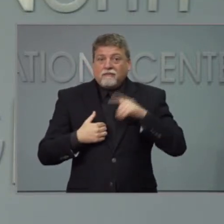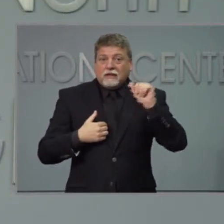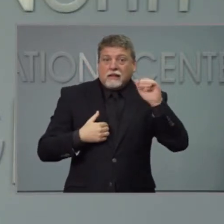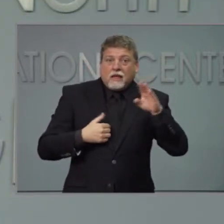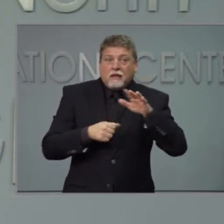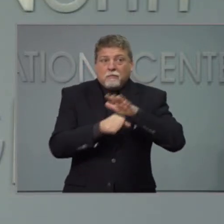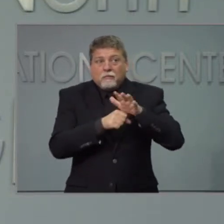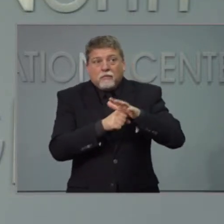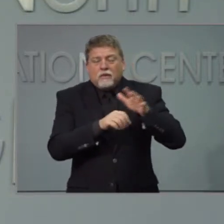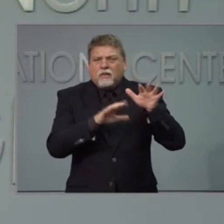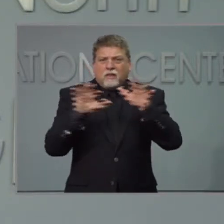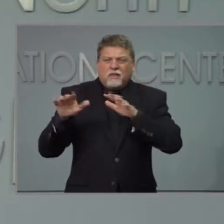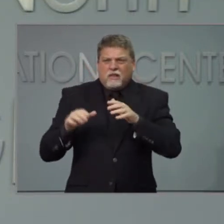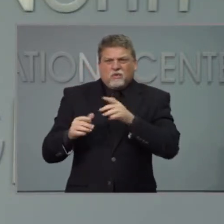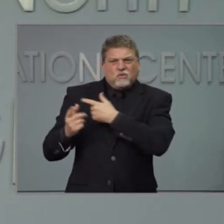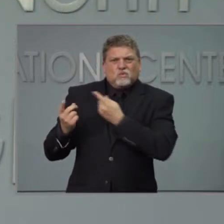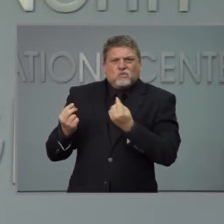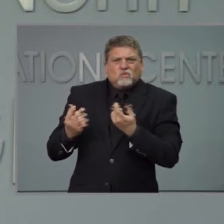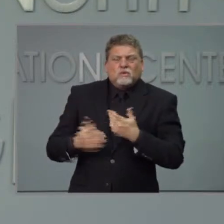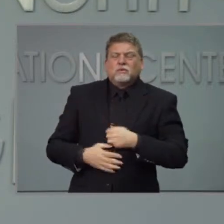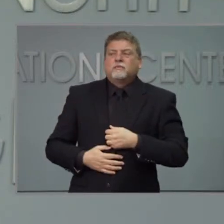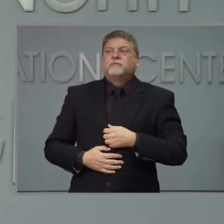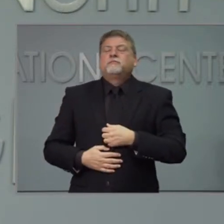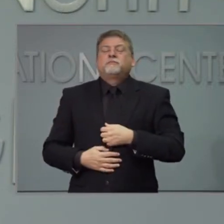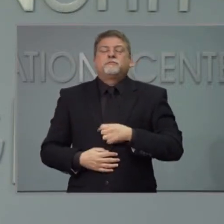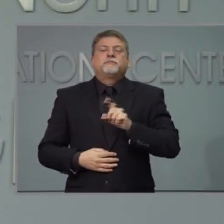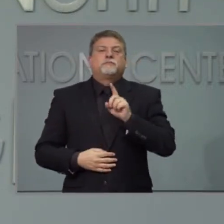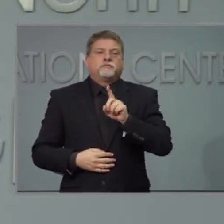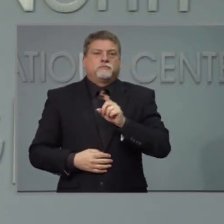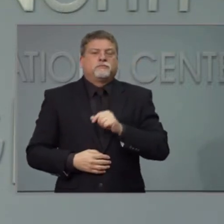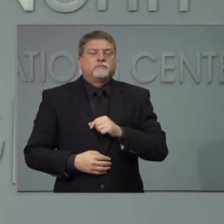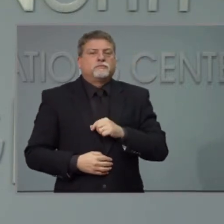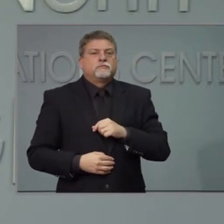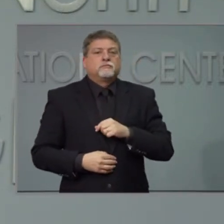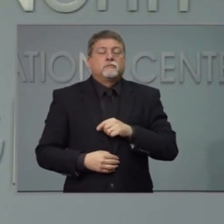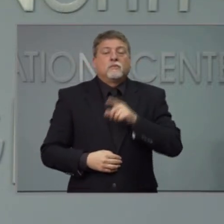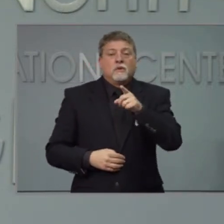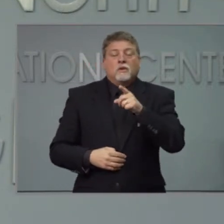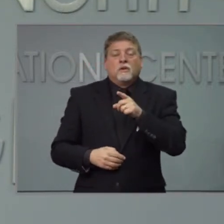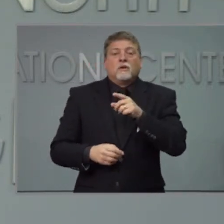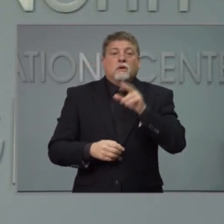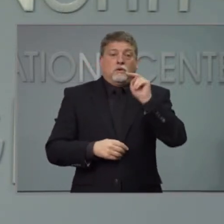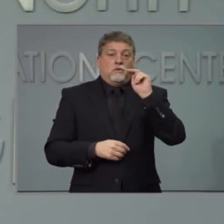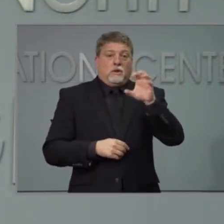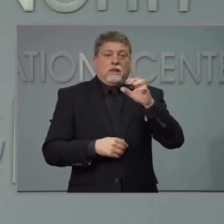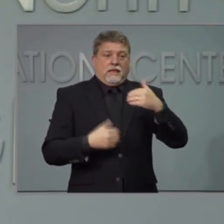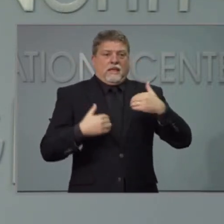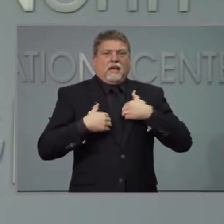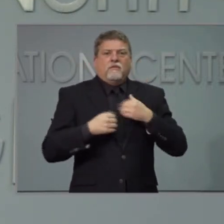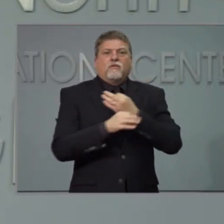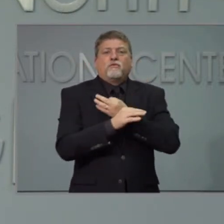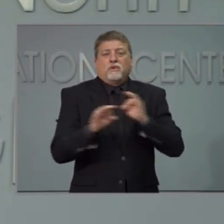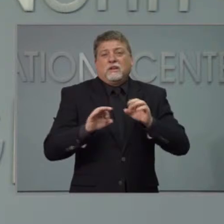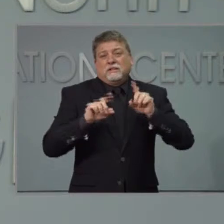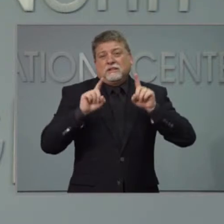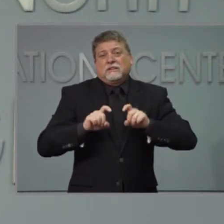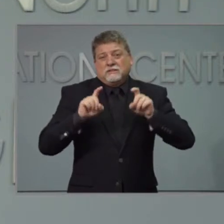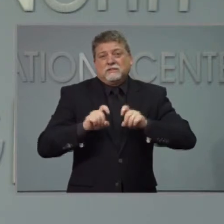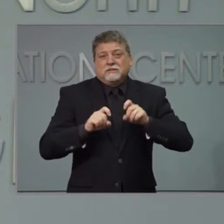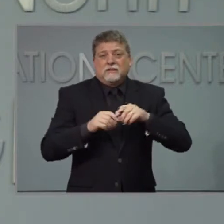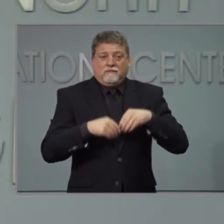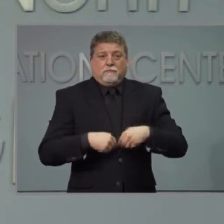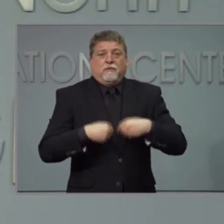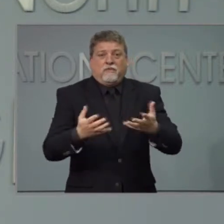results? So we have our free testing sites throughout the state. You can go to the Department of Health and Human Services